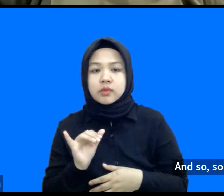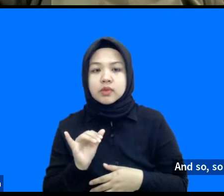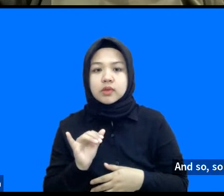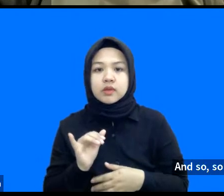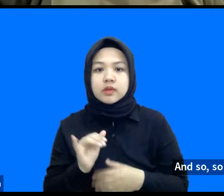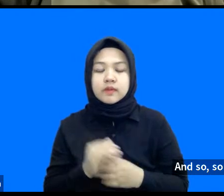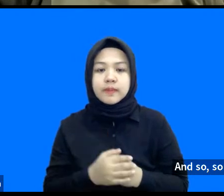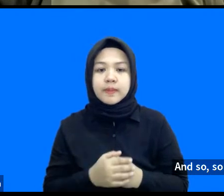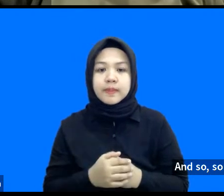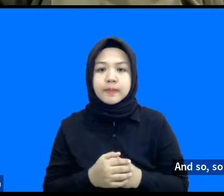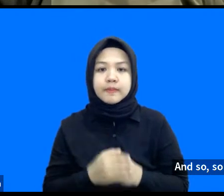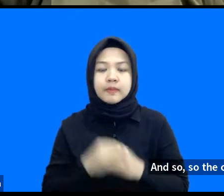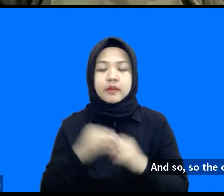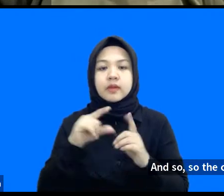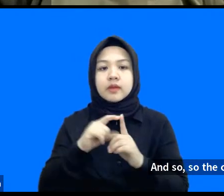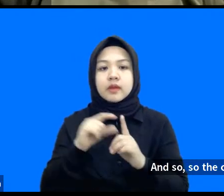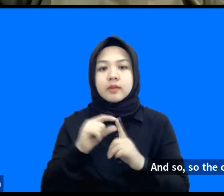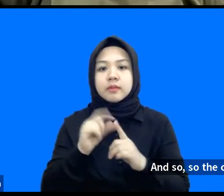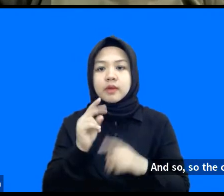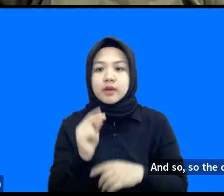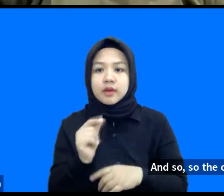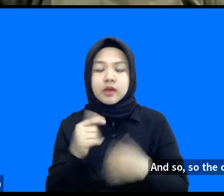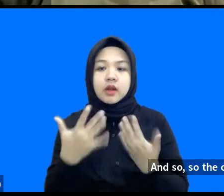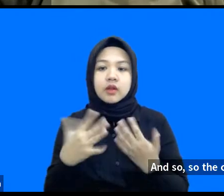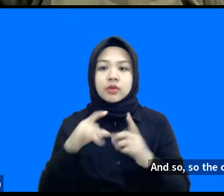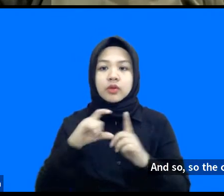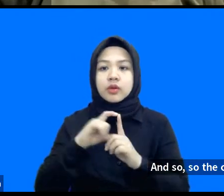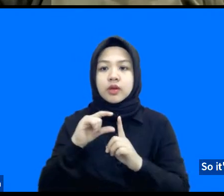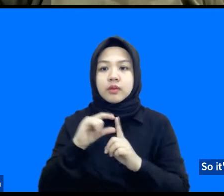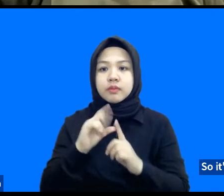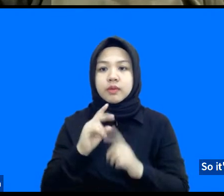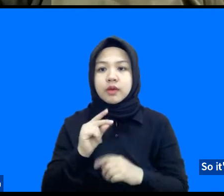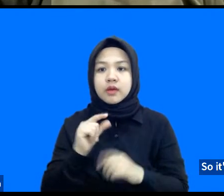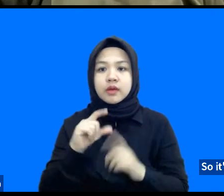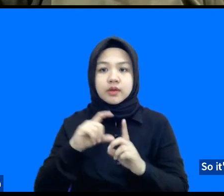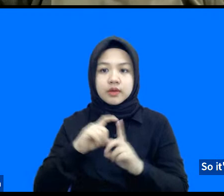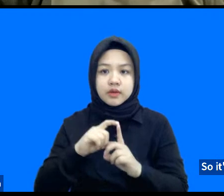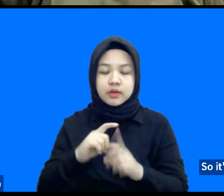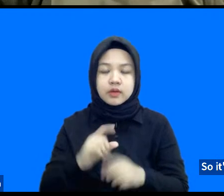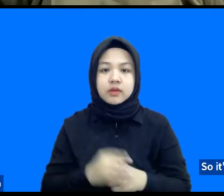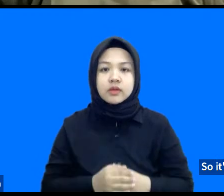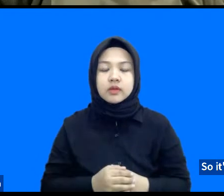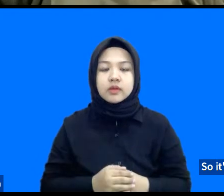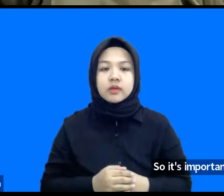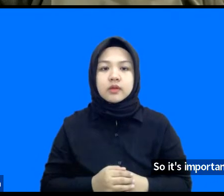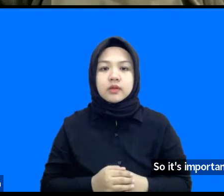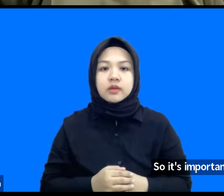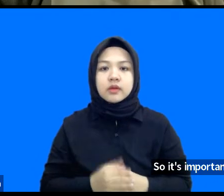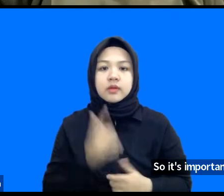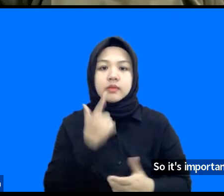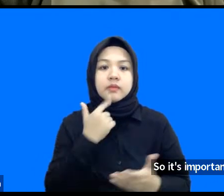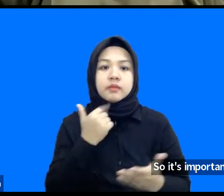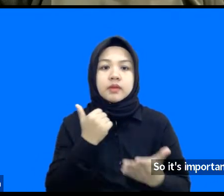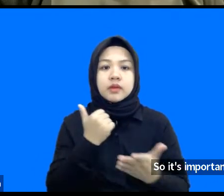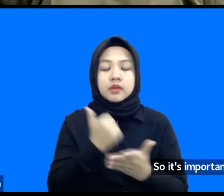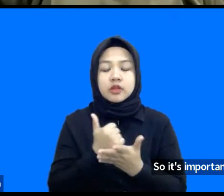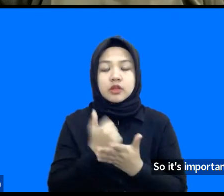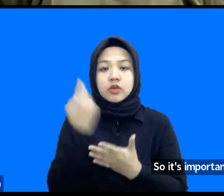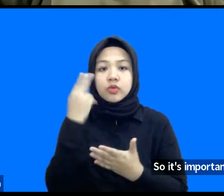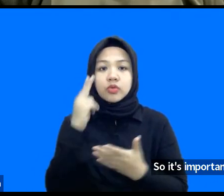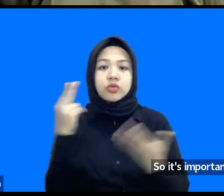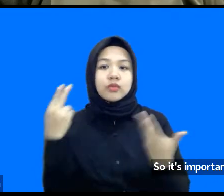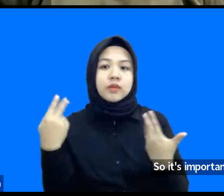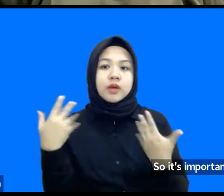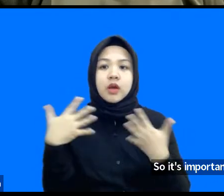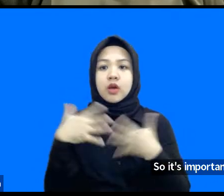challenging. So it's important to, if you want to mainstreaming this issue, first we as the CSO should